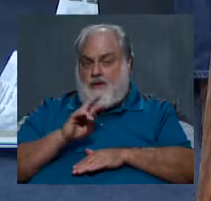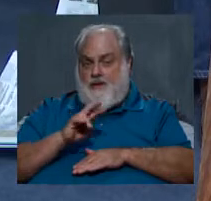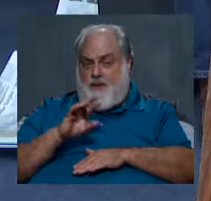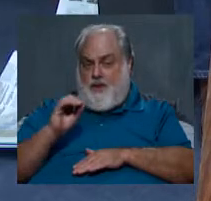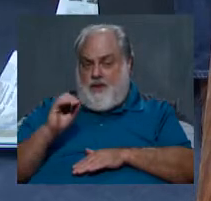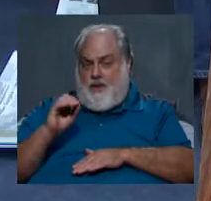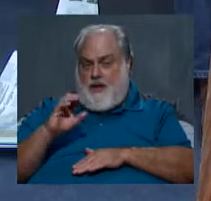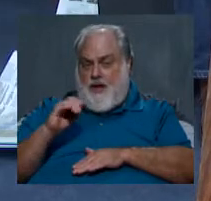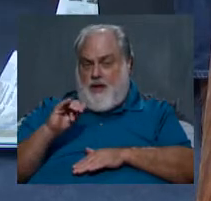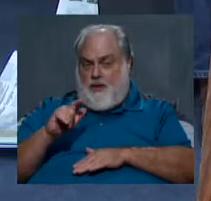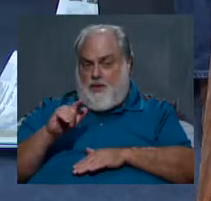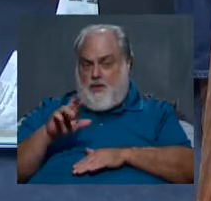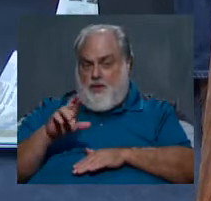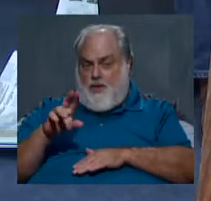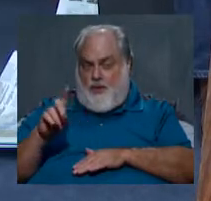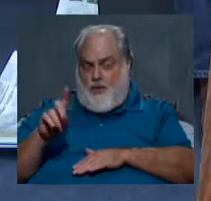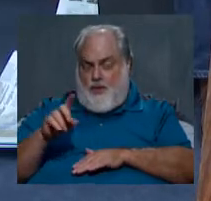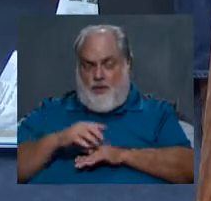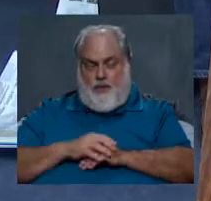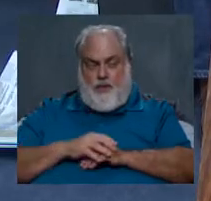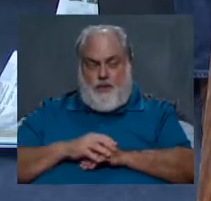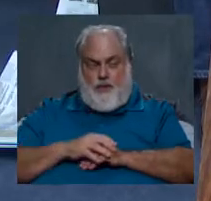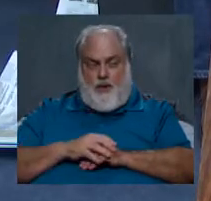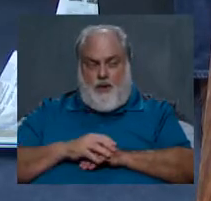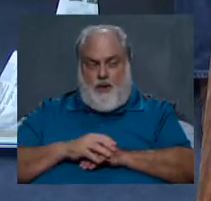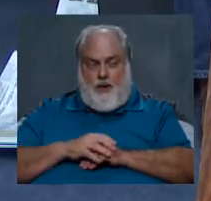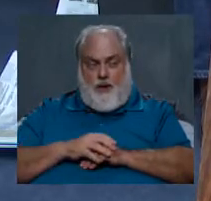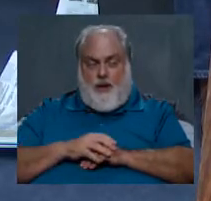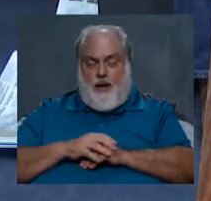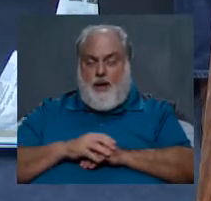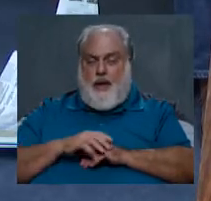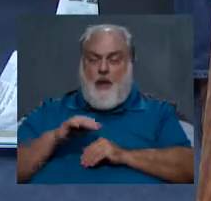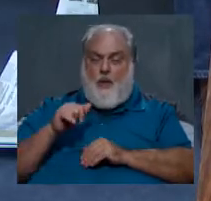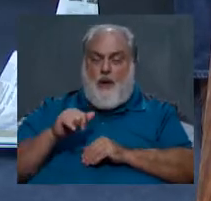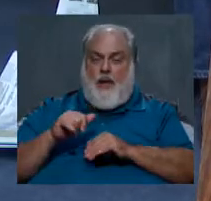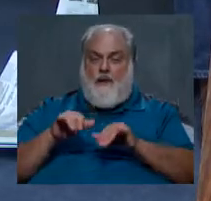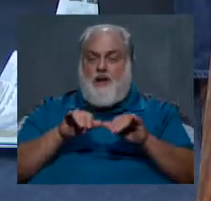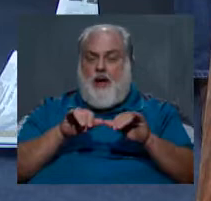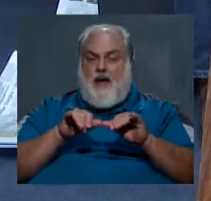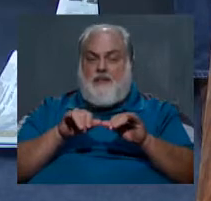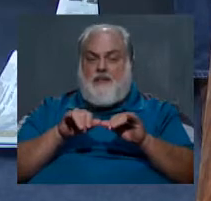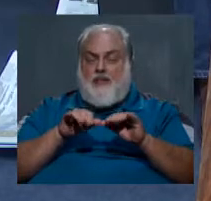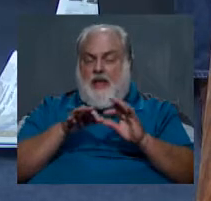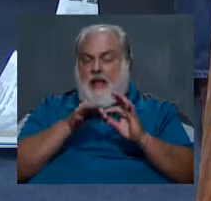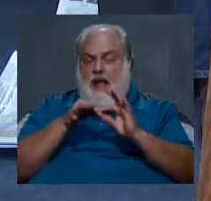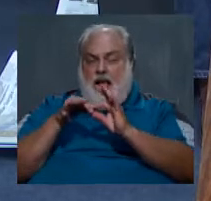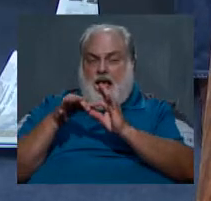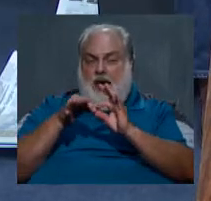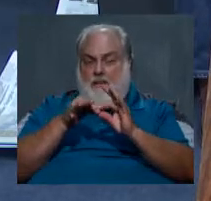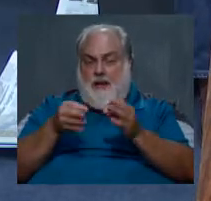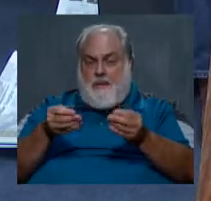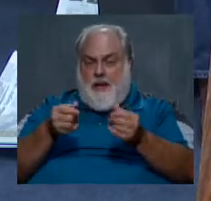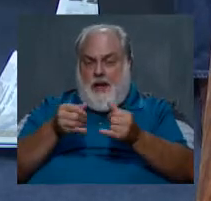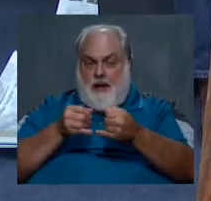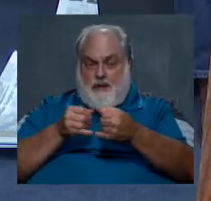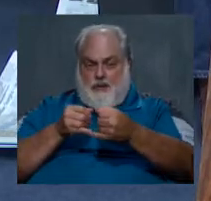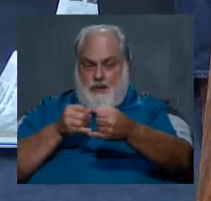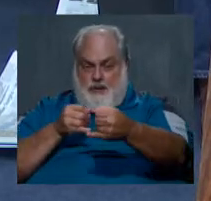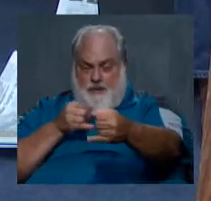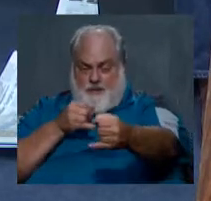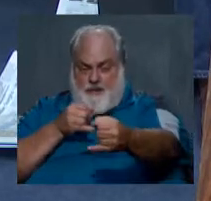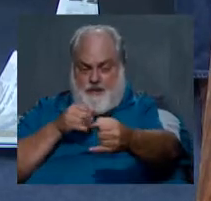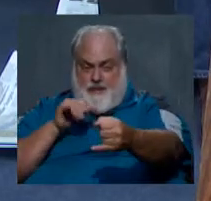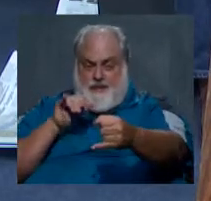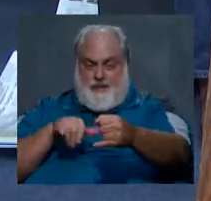14,700 Cantor Road. Pinnacle Valley Plaza has a common boundary with the land, which is the subject of the rezoning